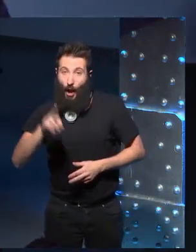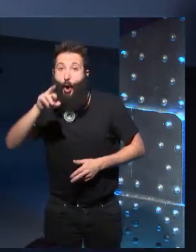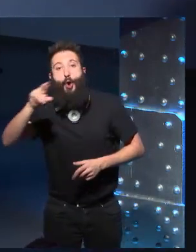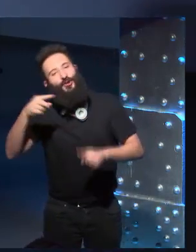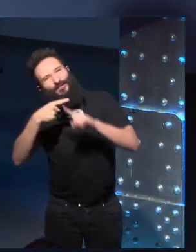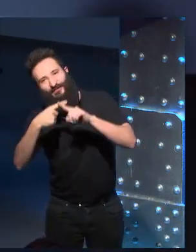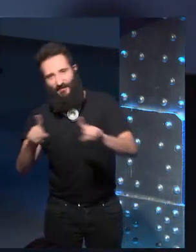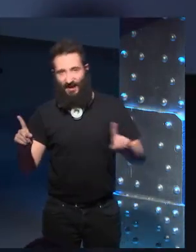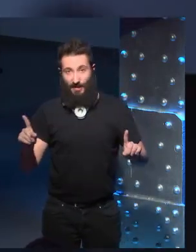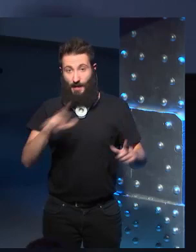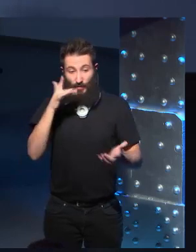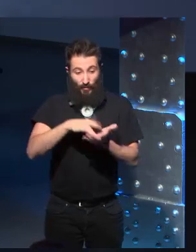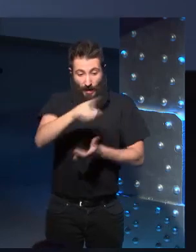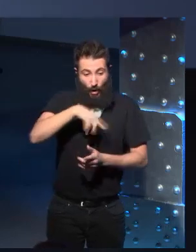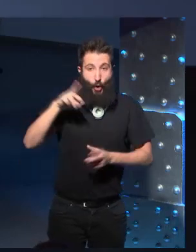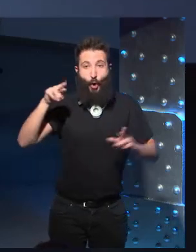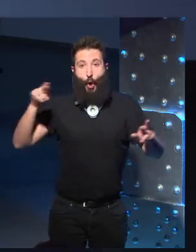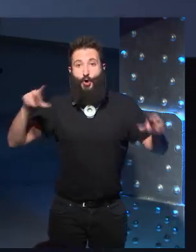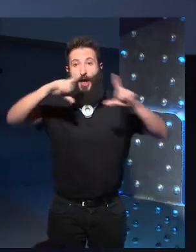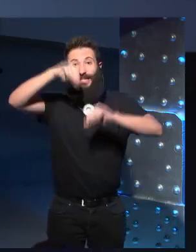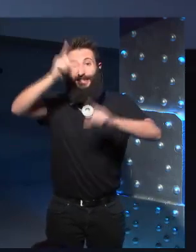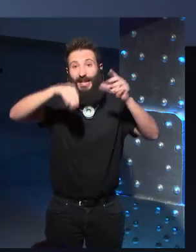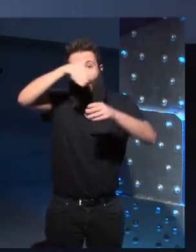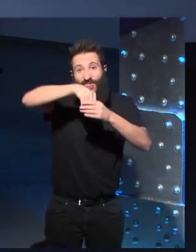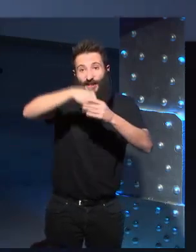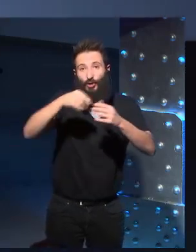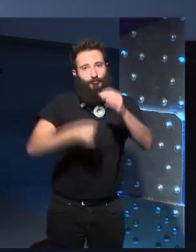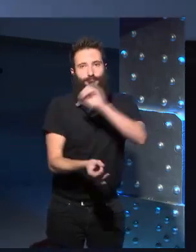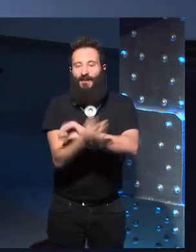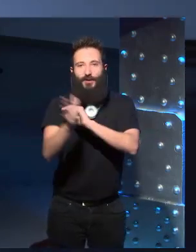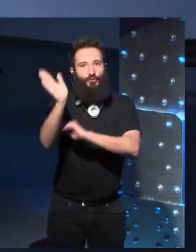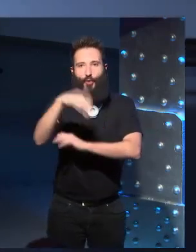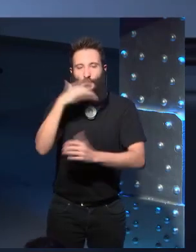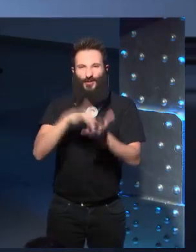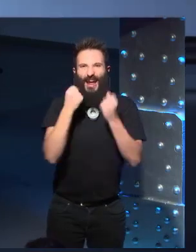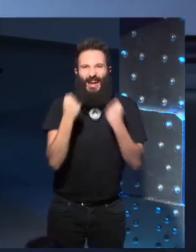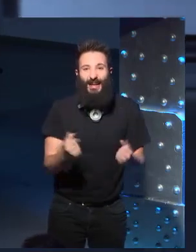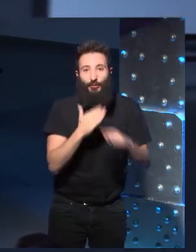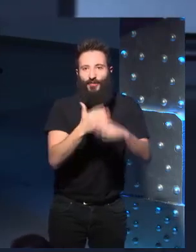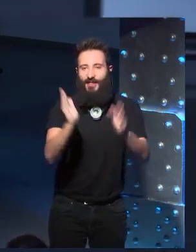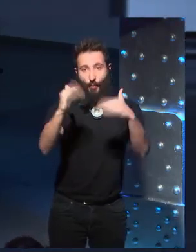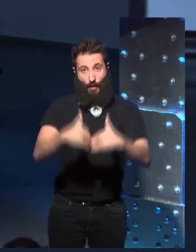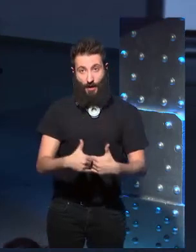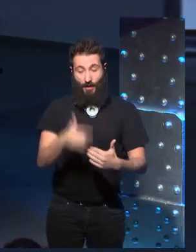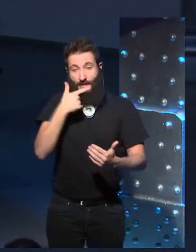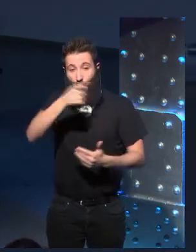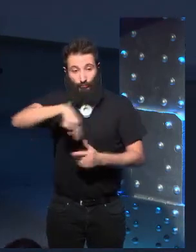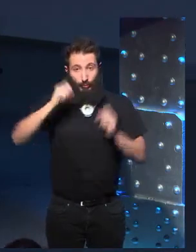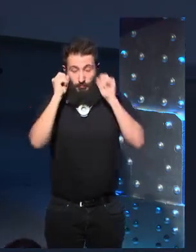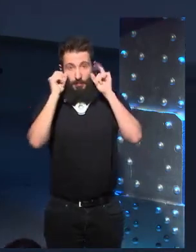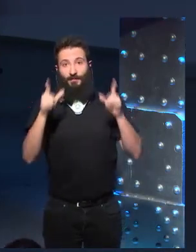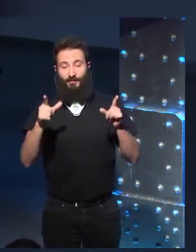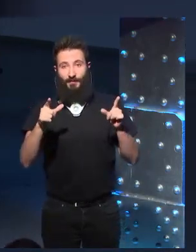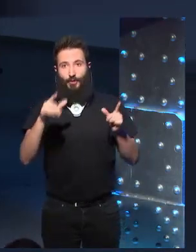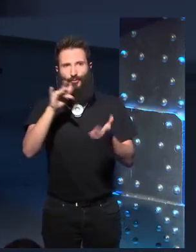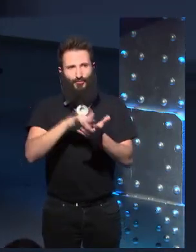not created in stars like these. There's not enough energy to create gold. We've discovered for pretty much certain